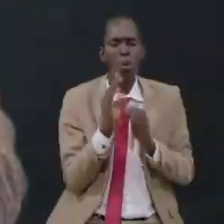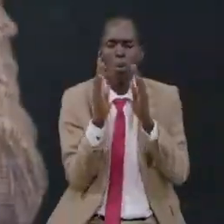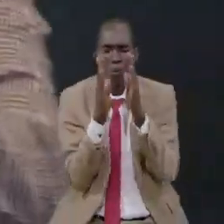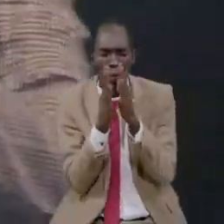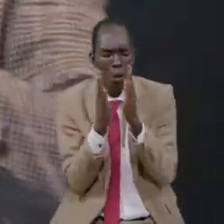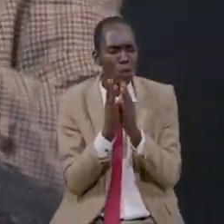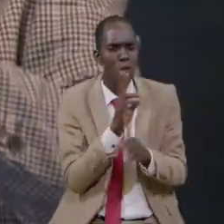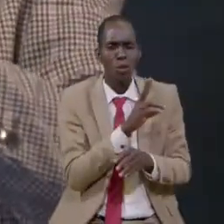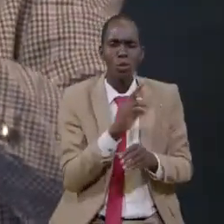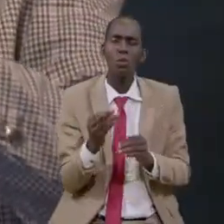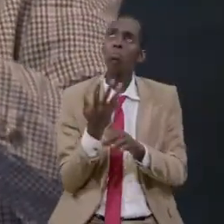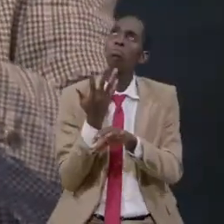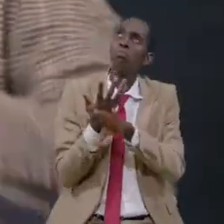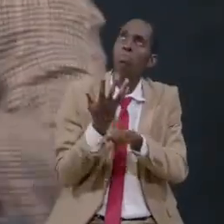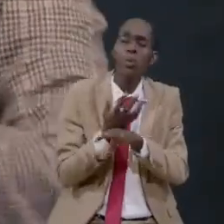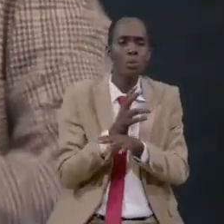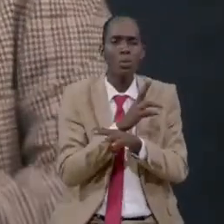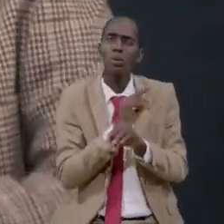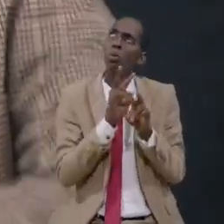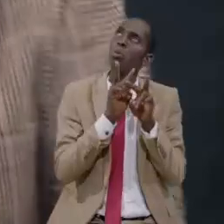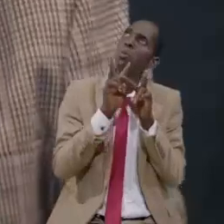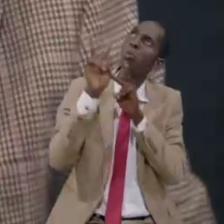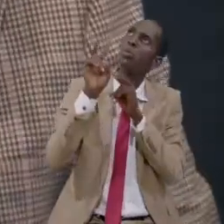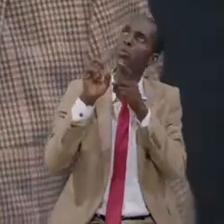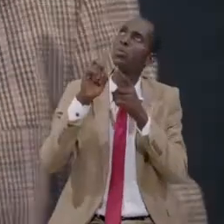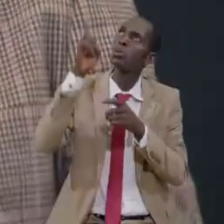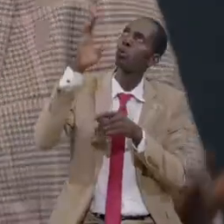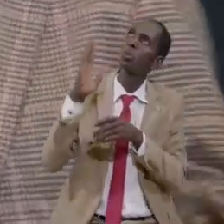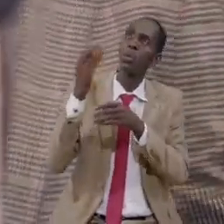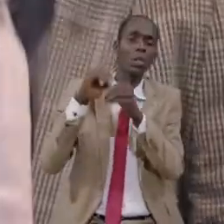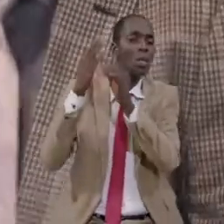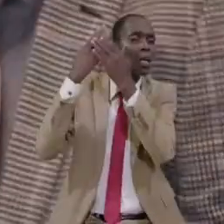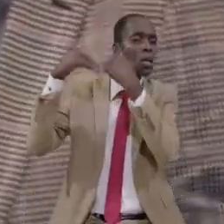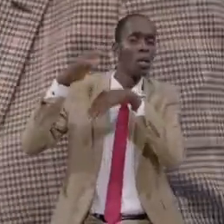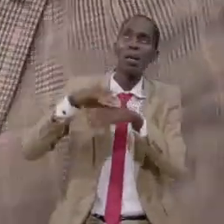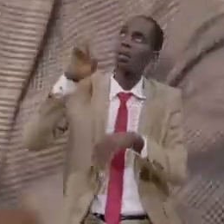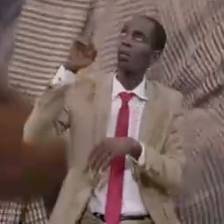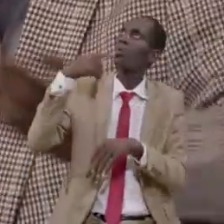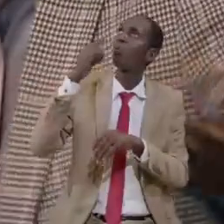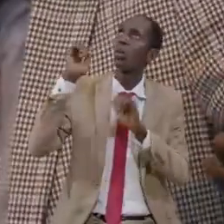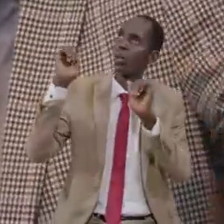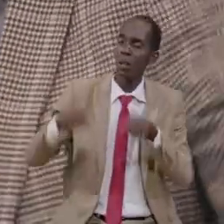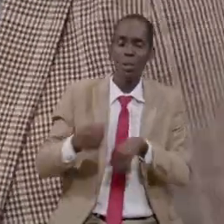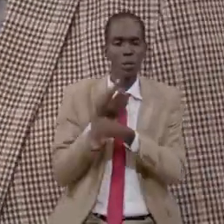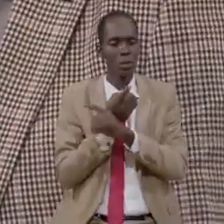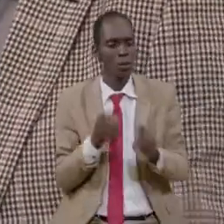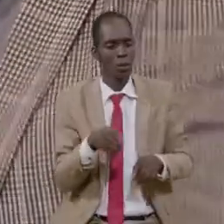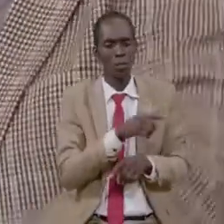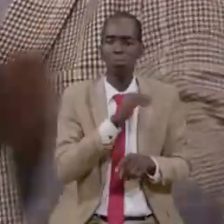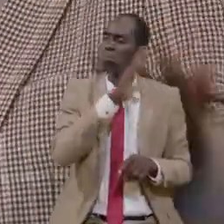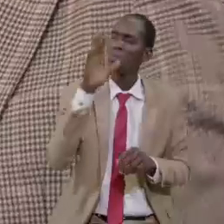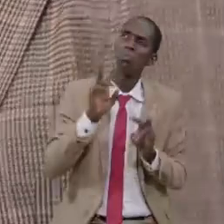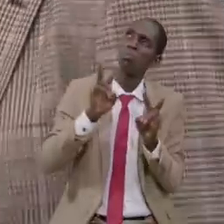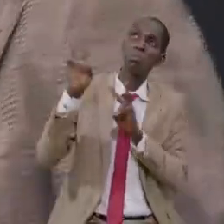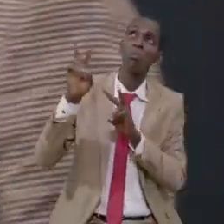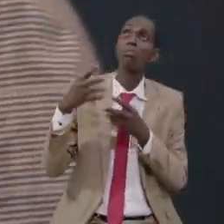supplication. There's no looking up to the one that is able to deliver. That's who I am. That's